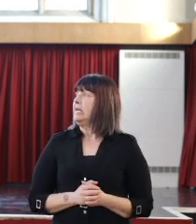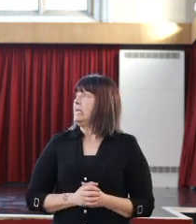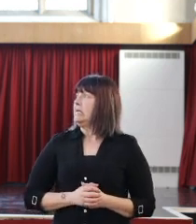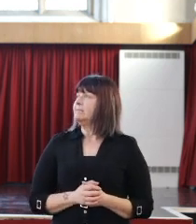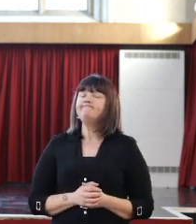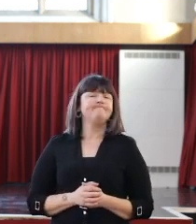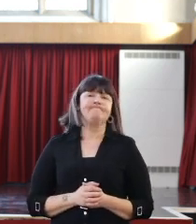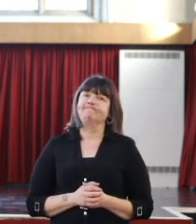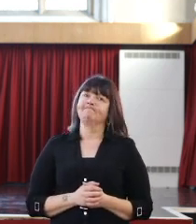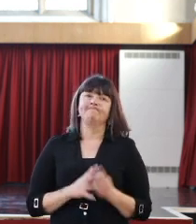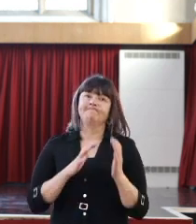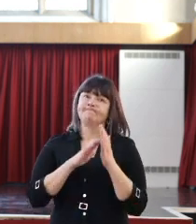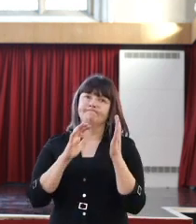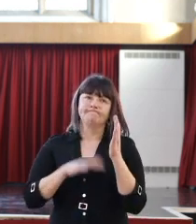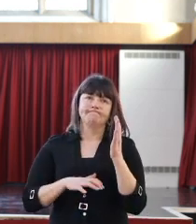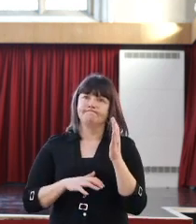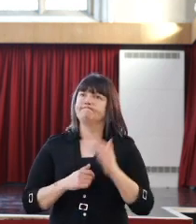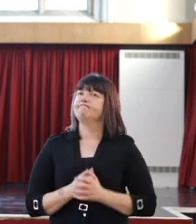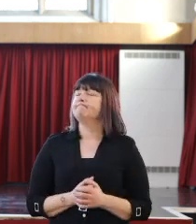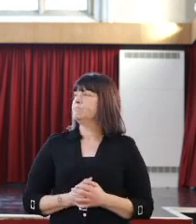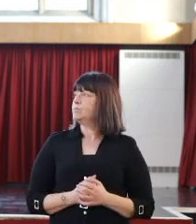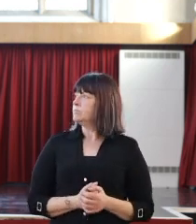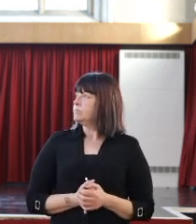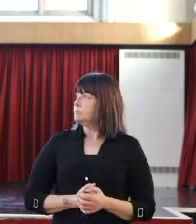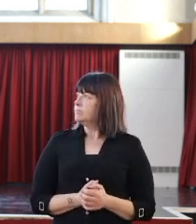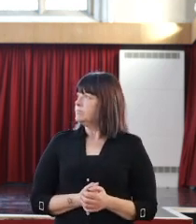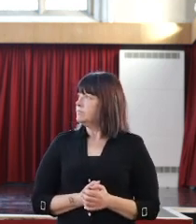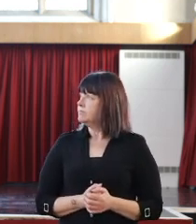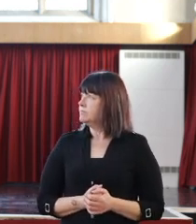No. Okay, right, let's see if I can get it.